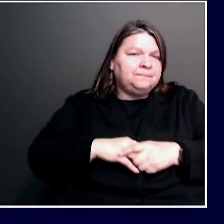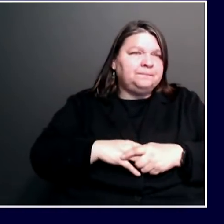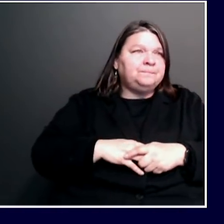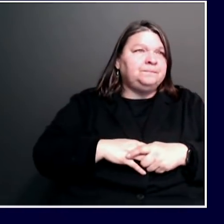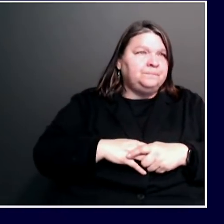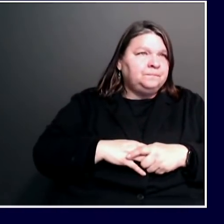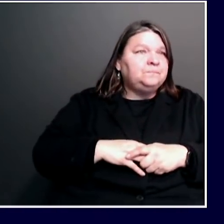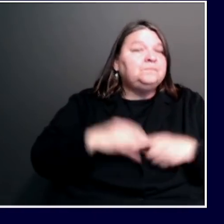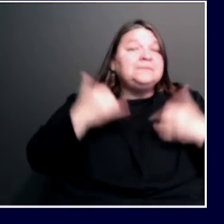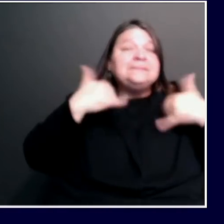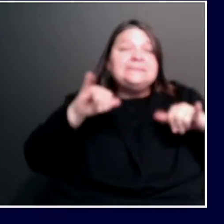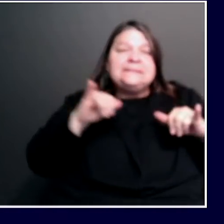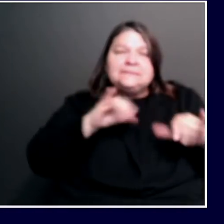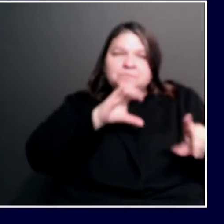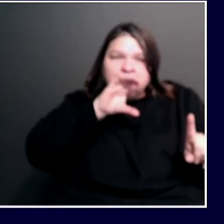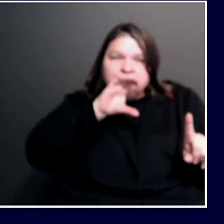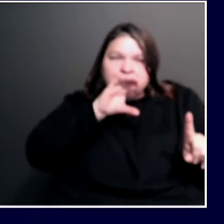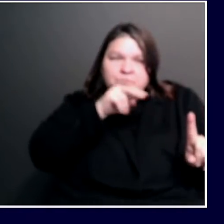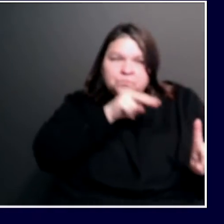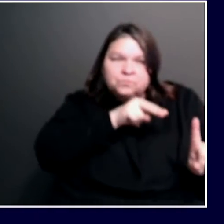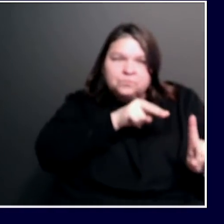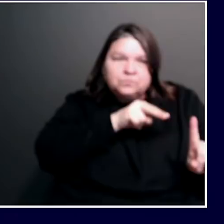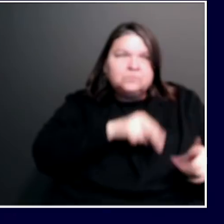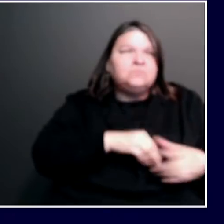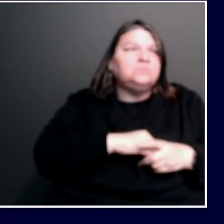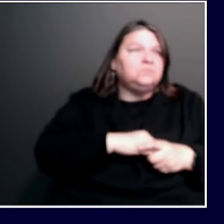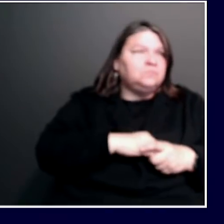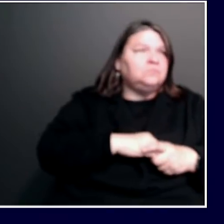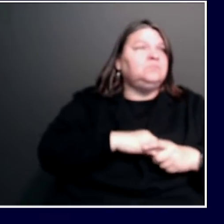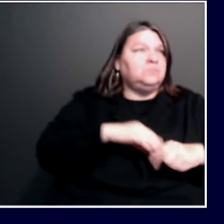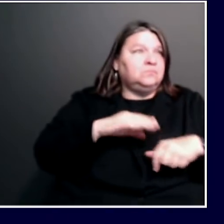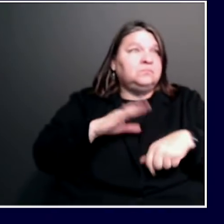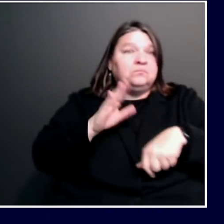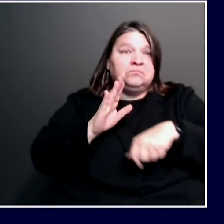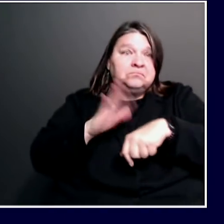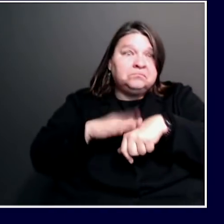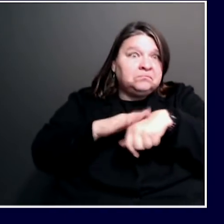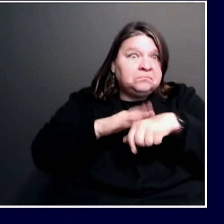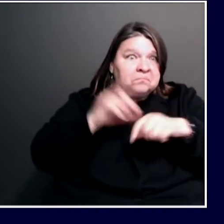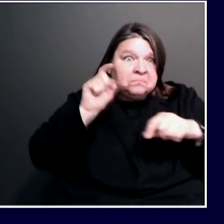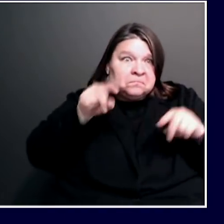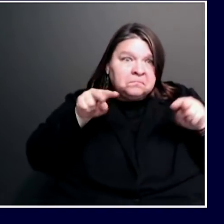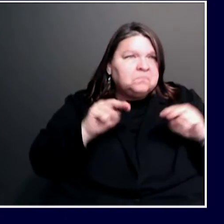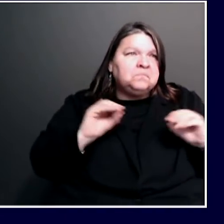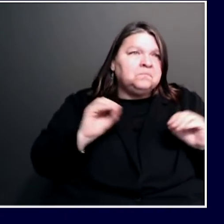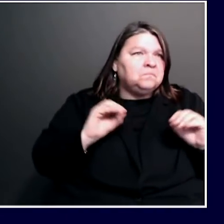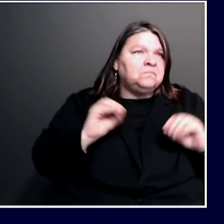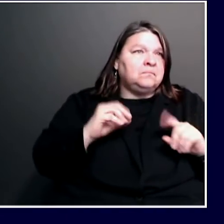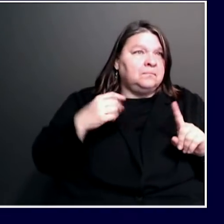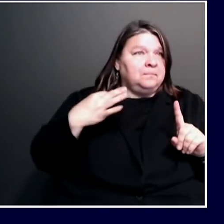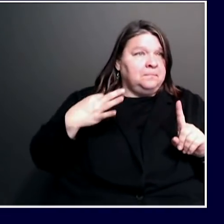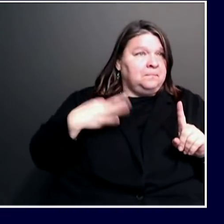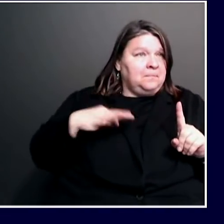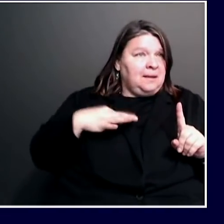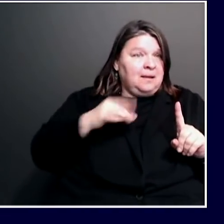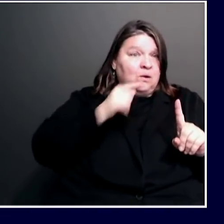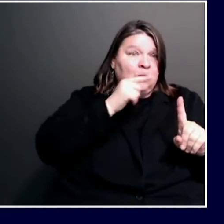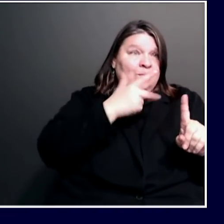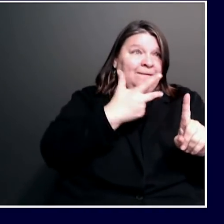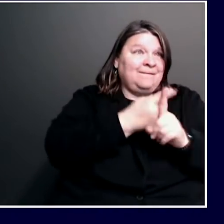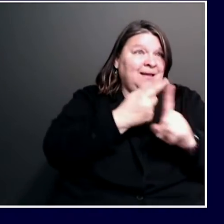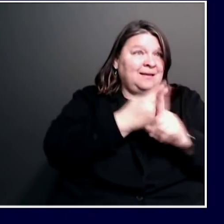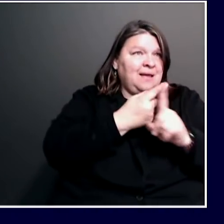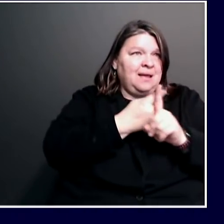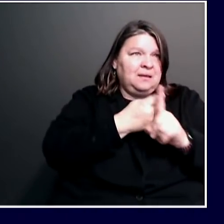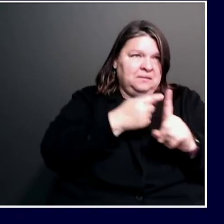up yet any red flags is that Maine's vaccination rate is amongst the highest in the country. It rivals and exceeds